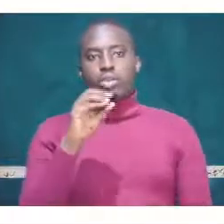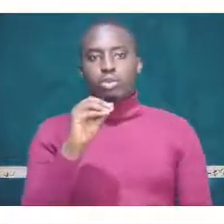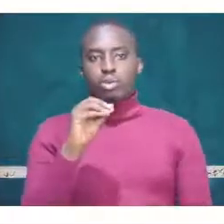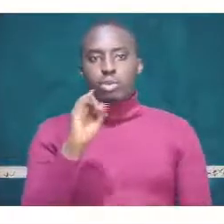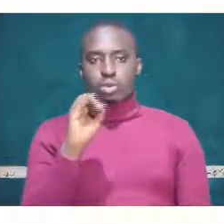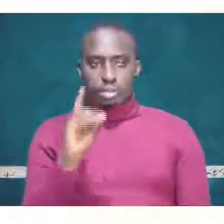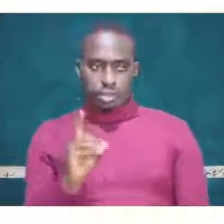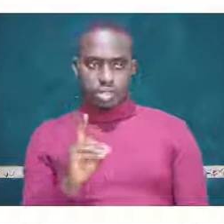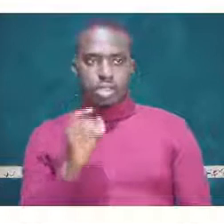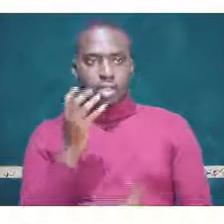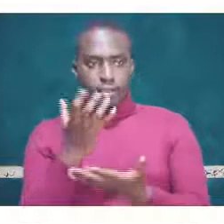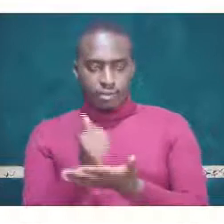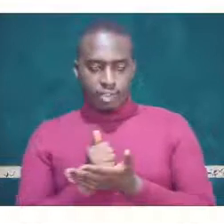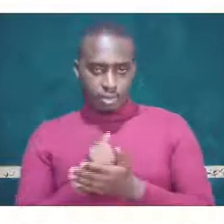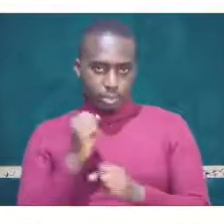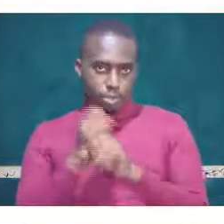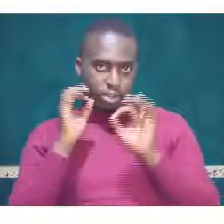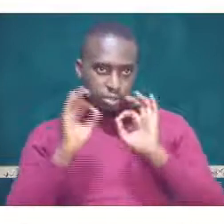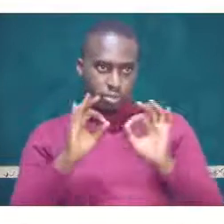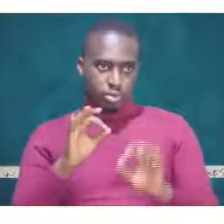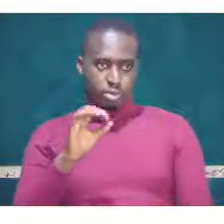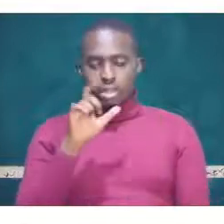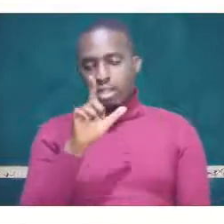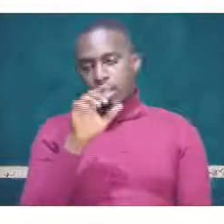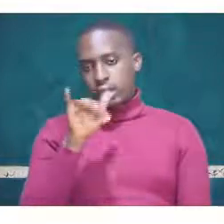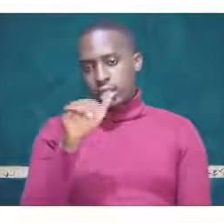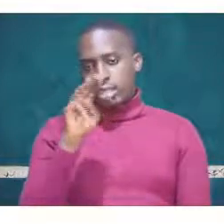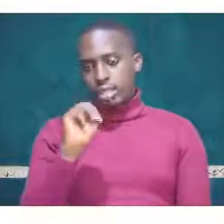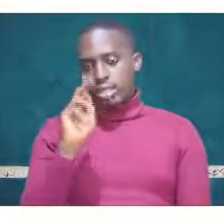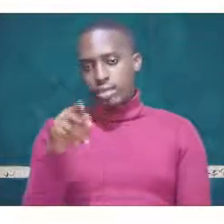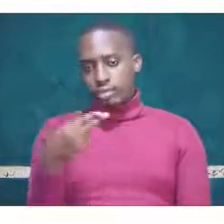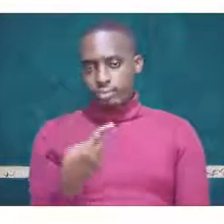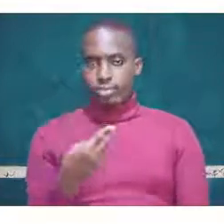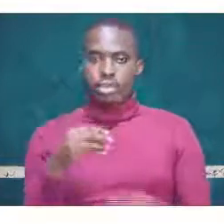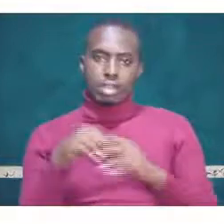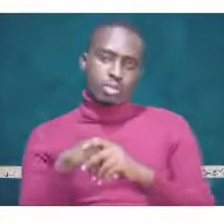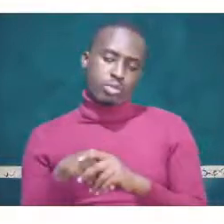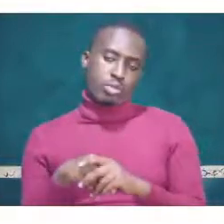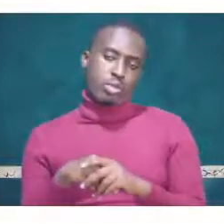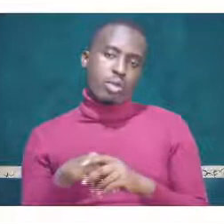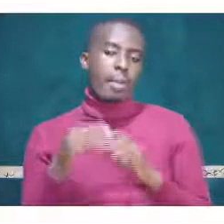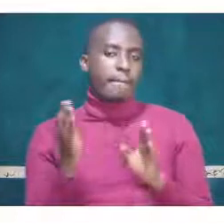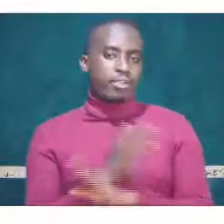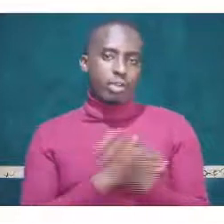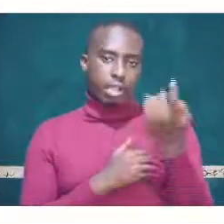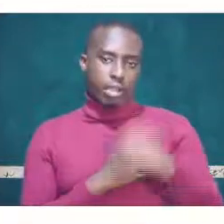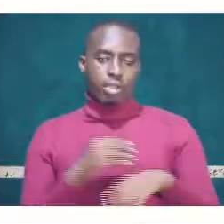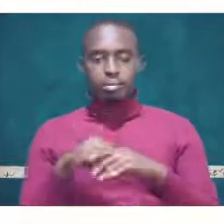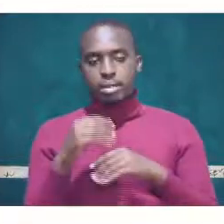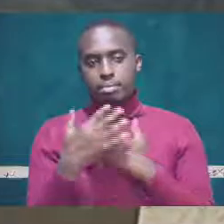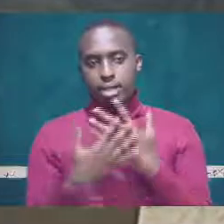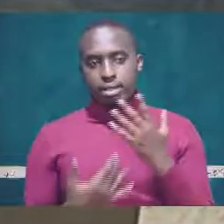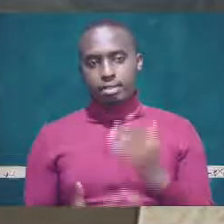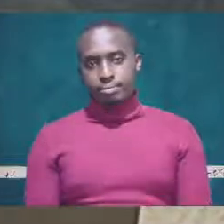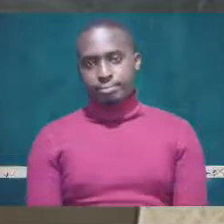for filtering the lymph fluid or lymph before it is emptied back into the